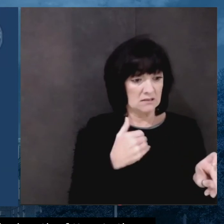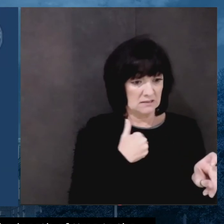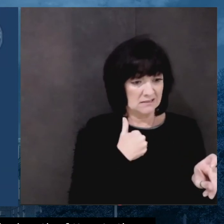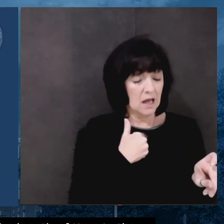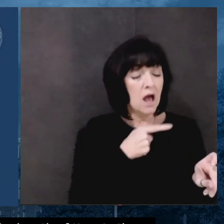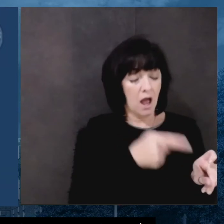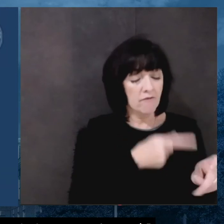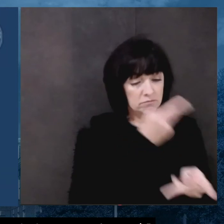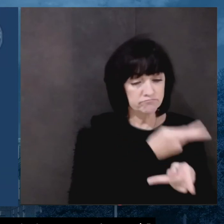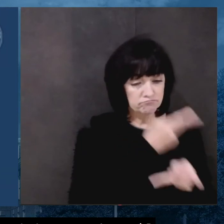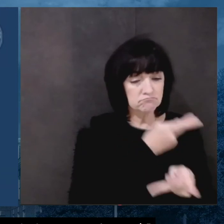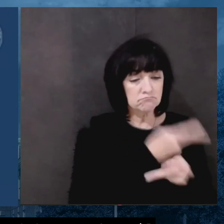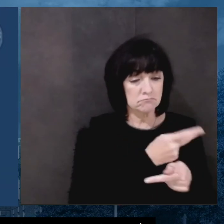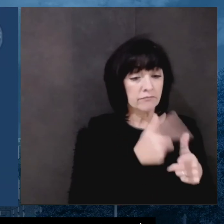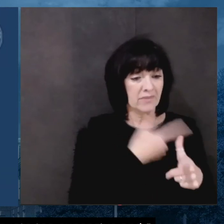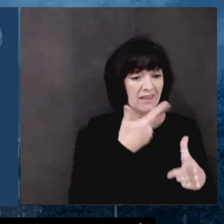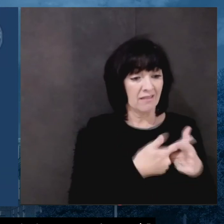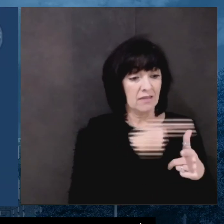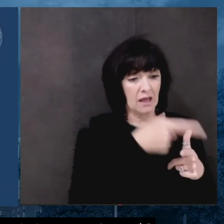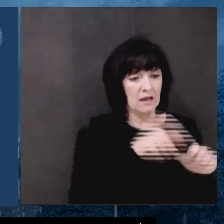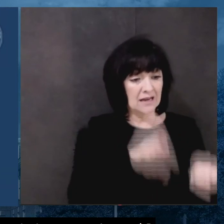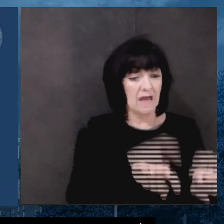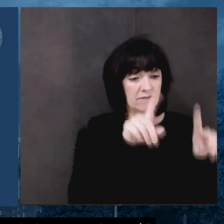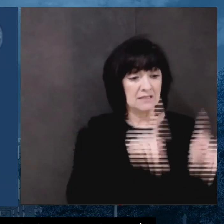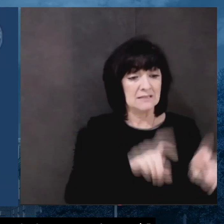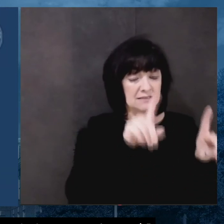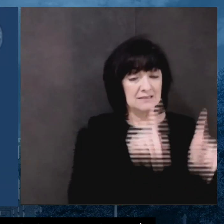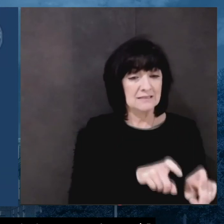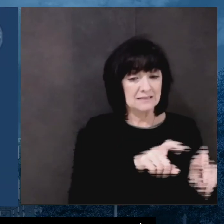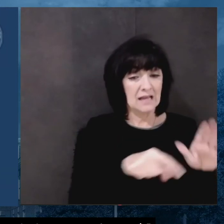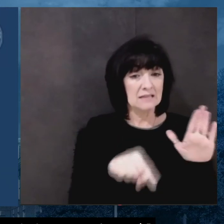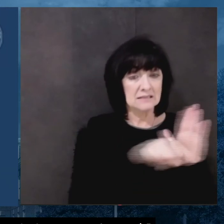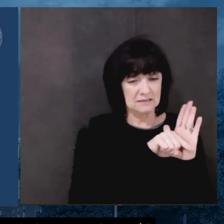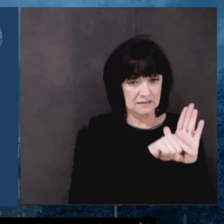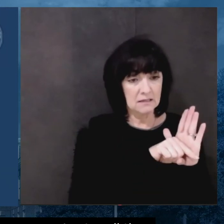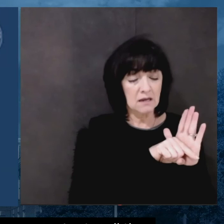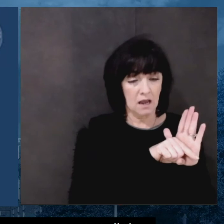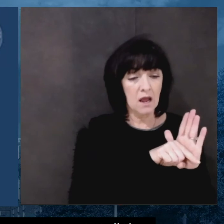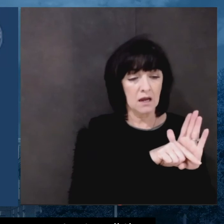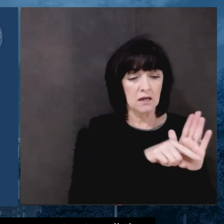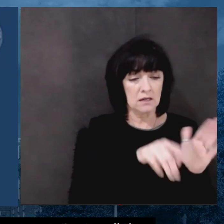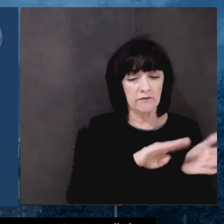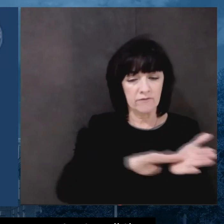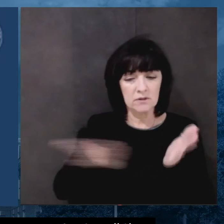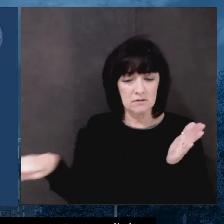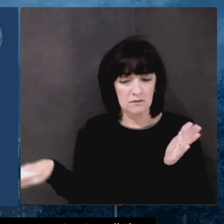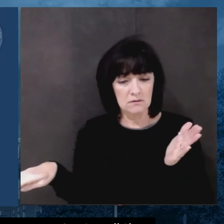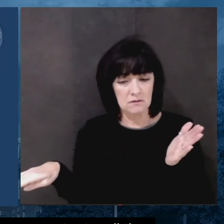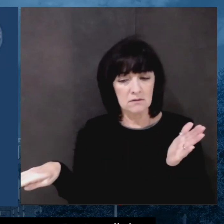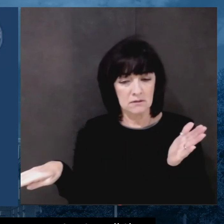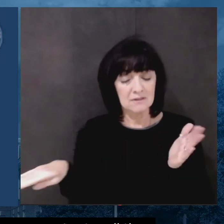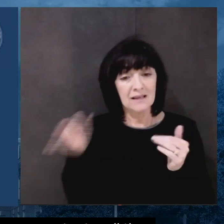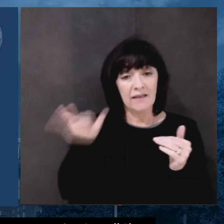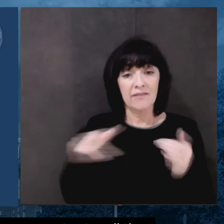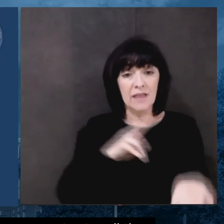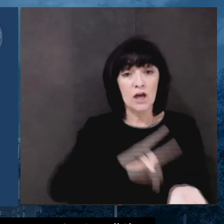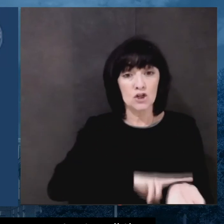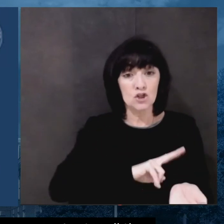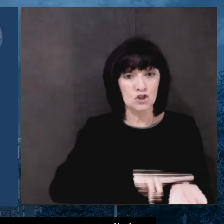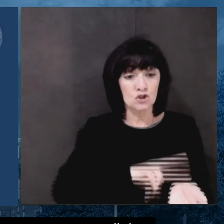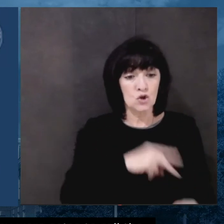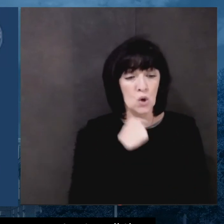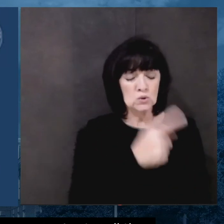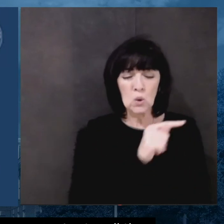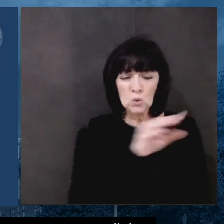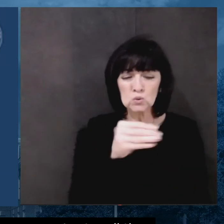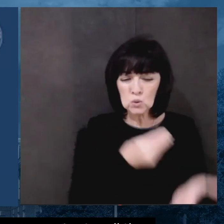procedure. And when the family said they were going to call the governor's office about it, the nurse said, quote, have the governor's office contact us. Why